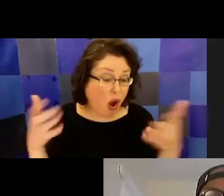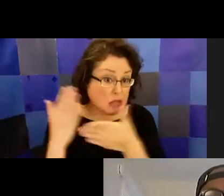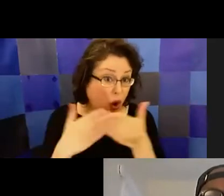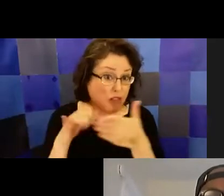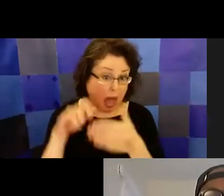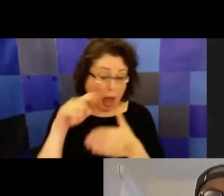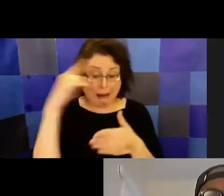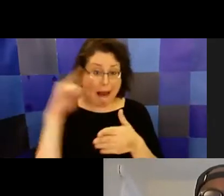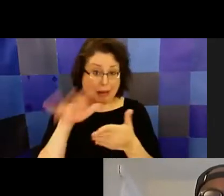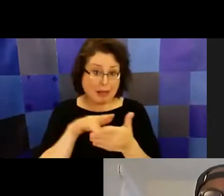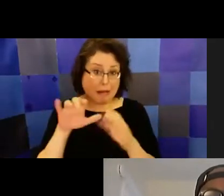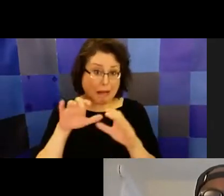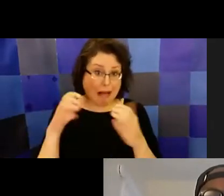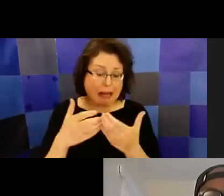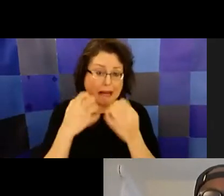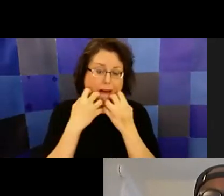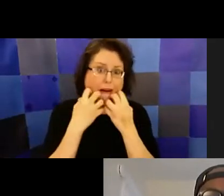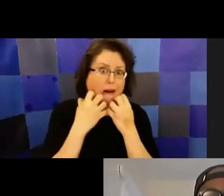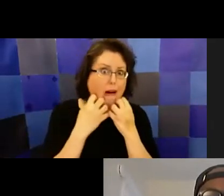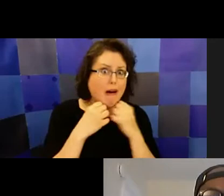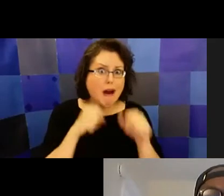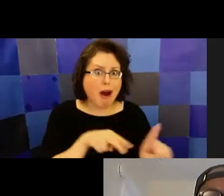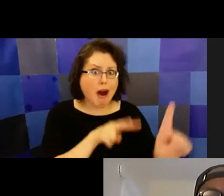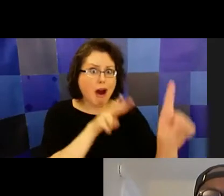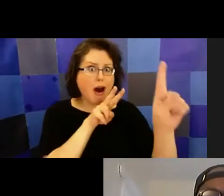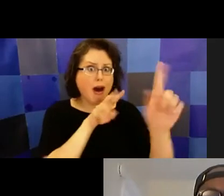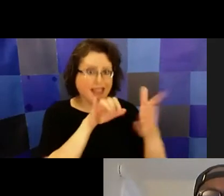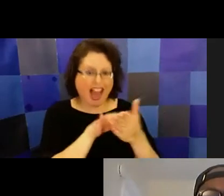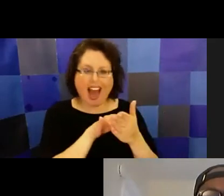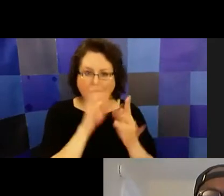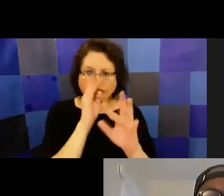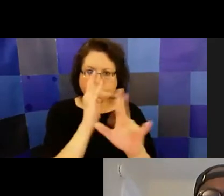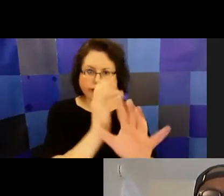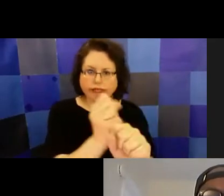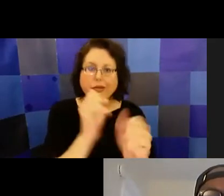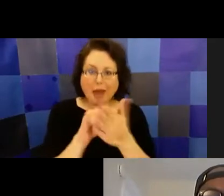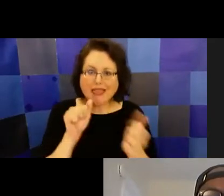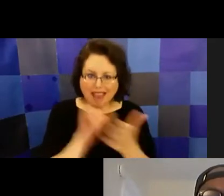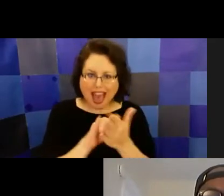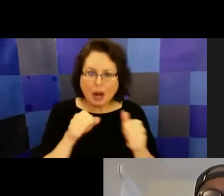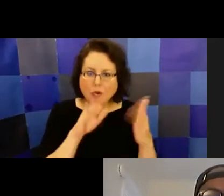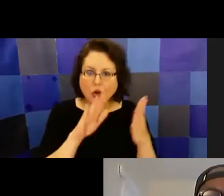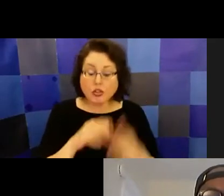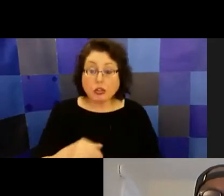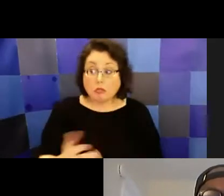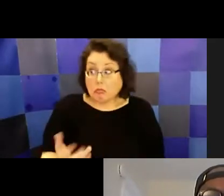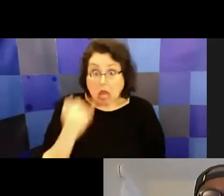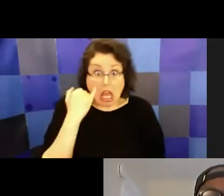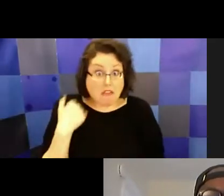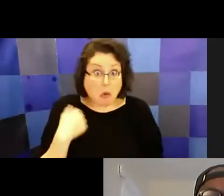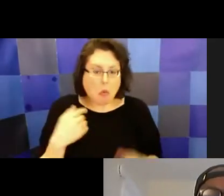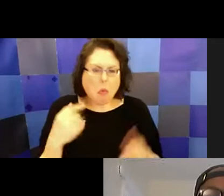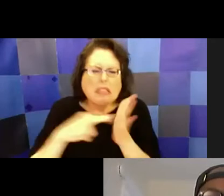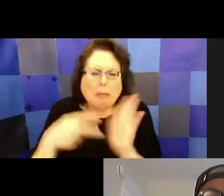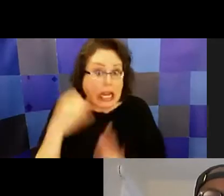very enamored of this approach. And the premise is that if we can only demonstrate,